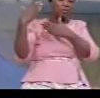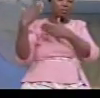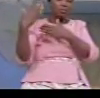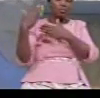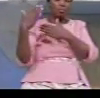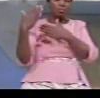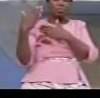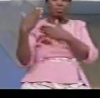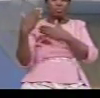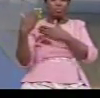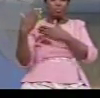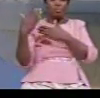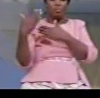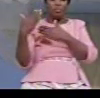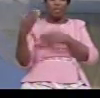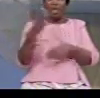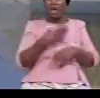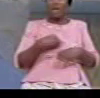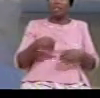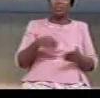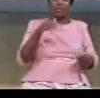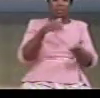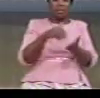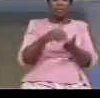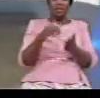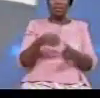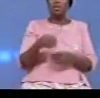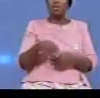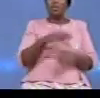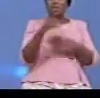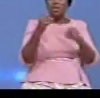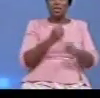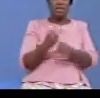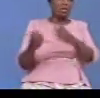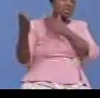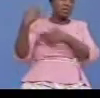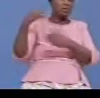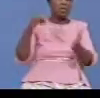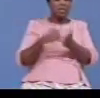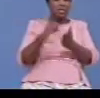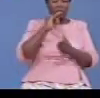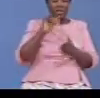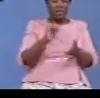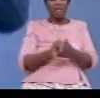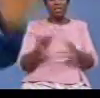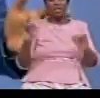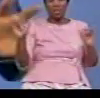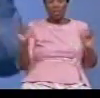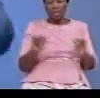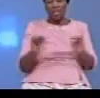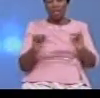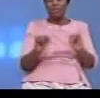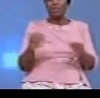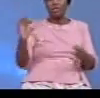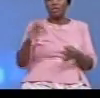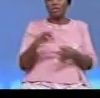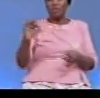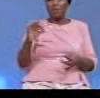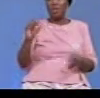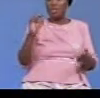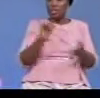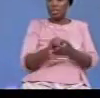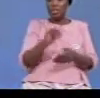ago, and thousands of years ago, it is that same Spirit that is